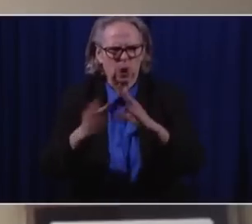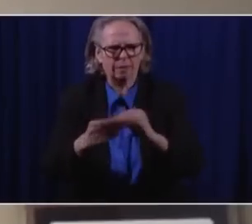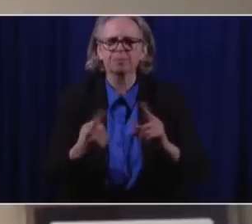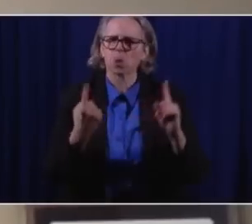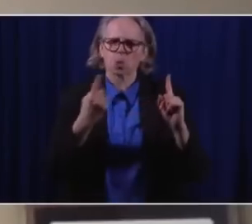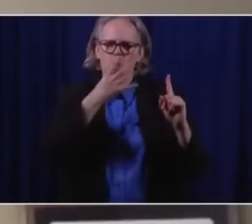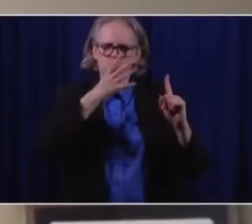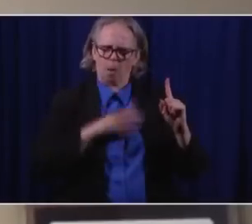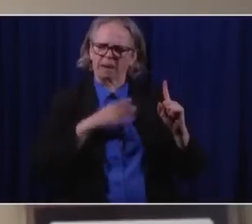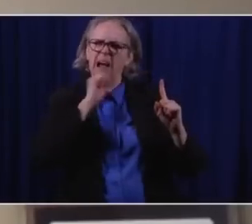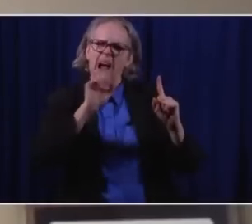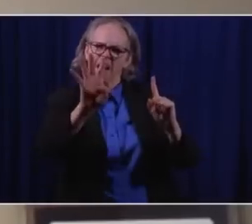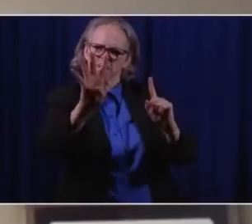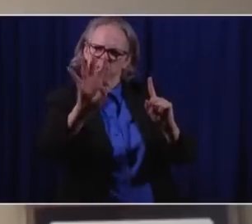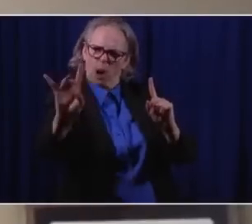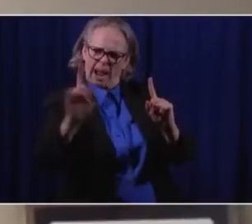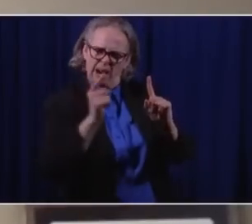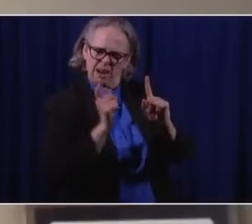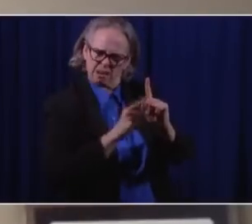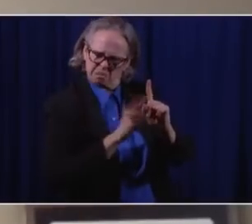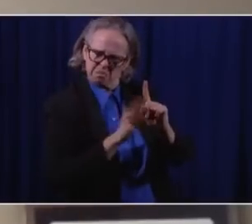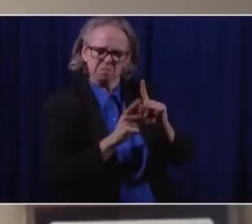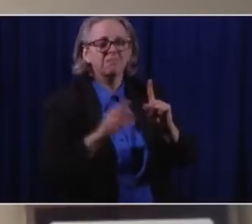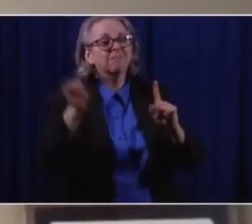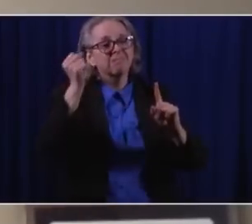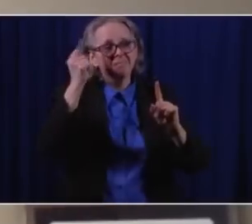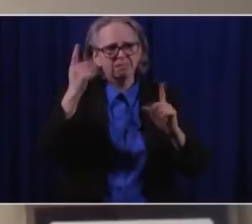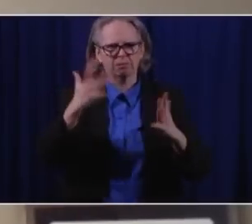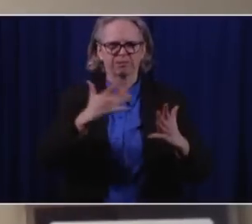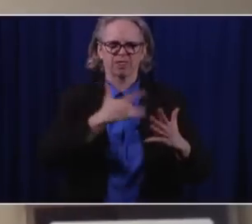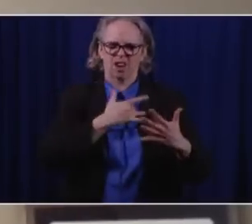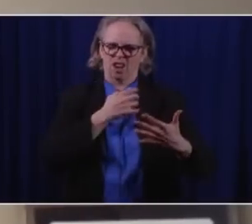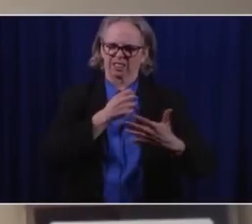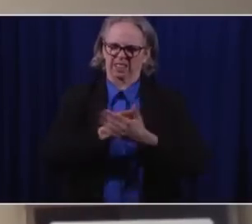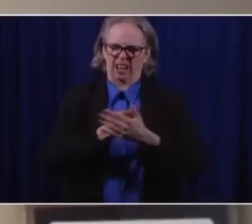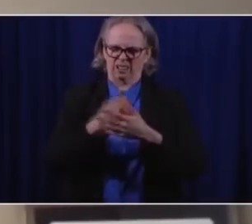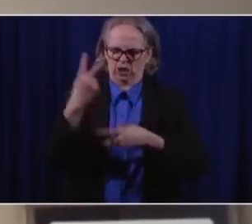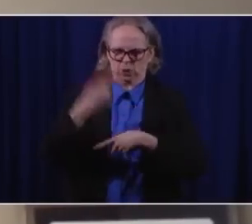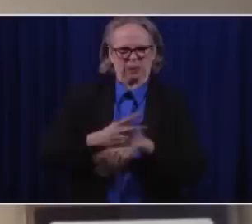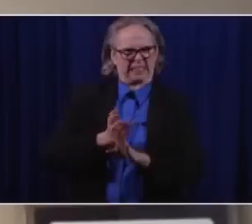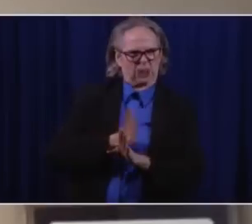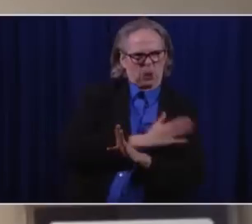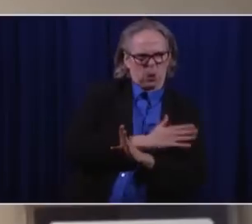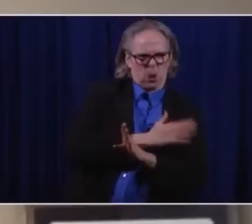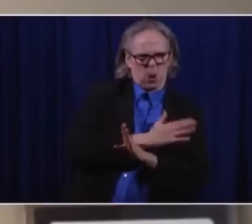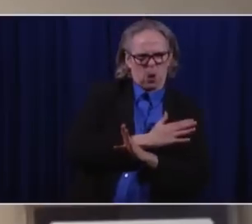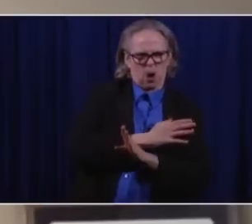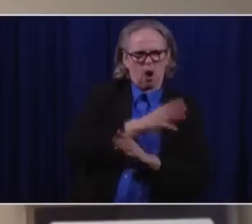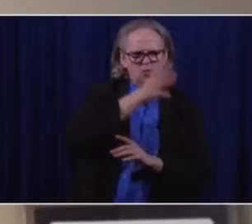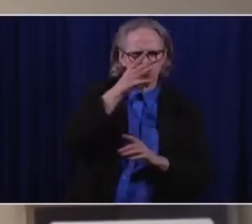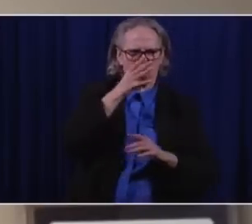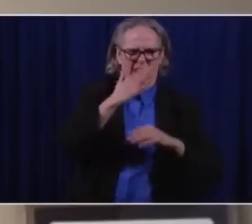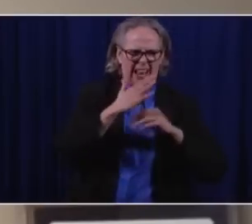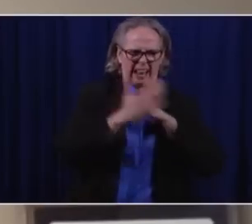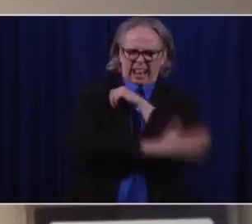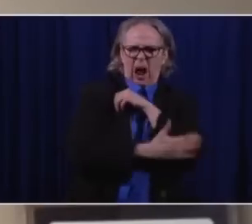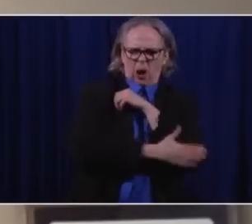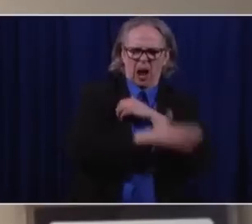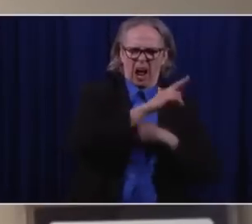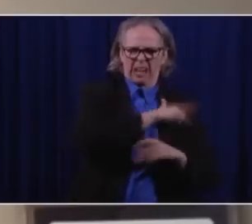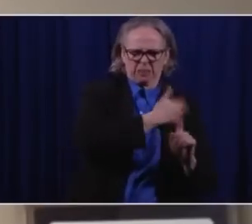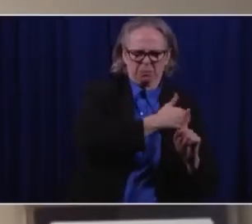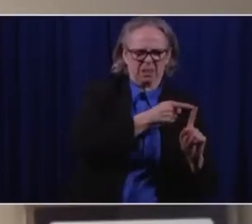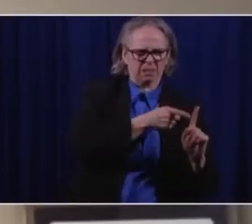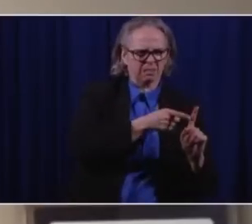cardiac arrest 2 days ago in one of our rural counties. She wasn't sick before she went into cardiac arrest. She didn't have